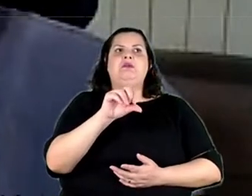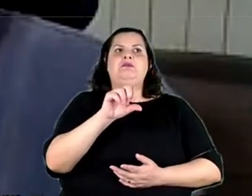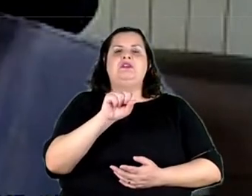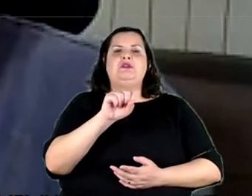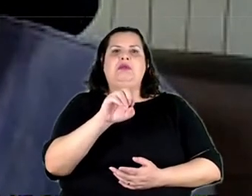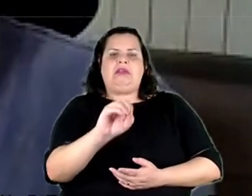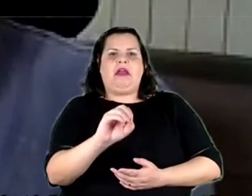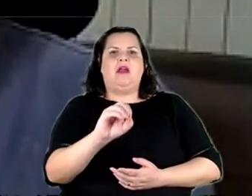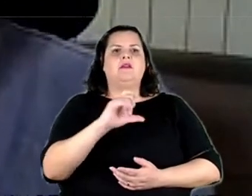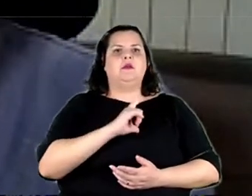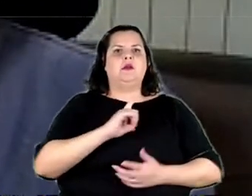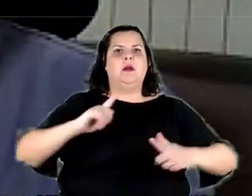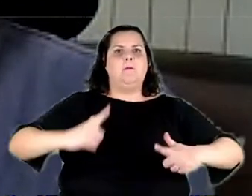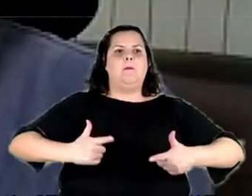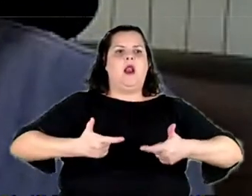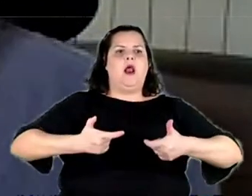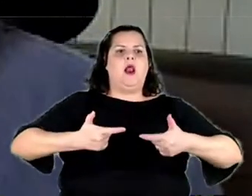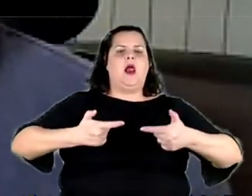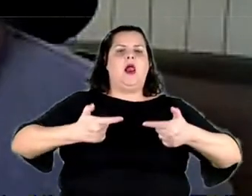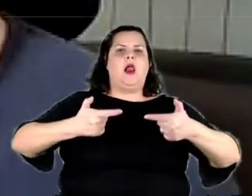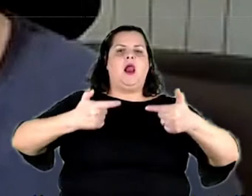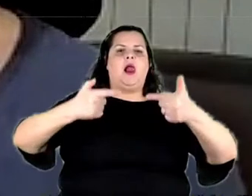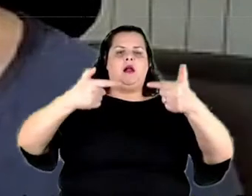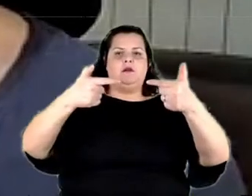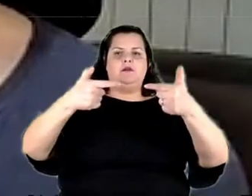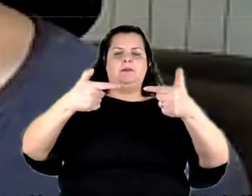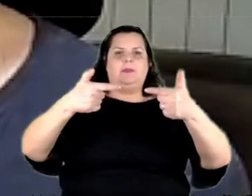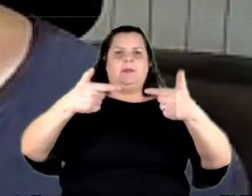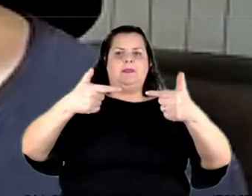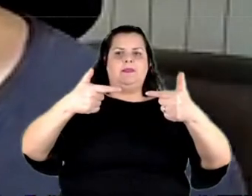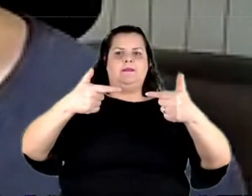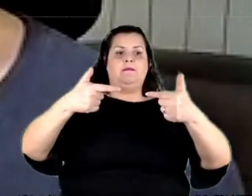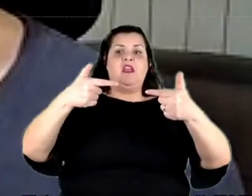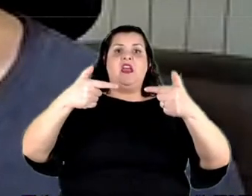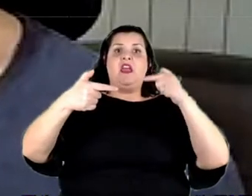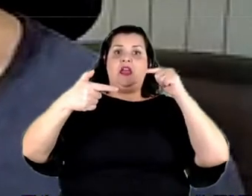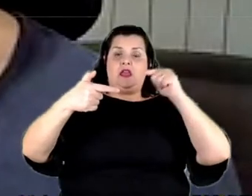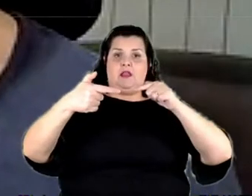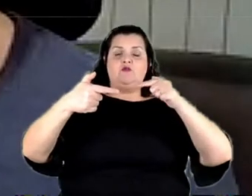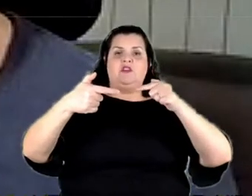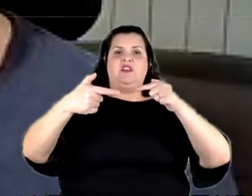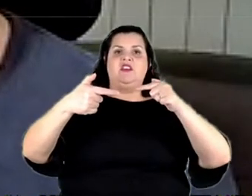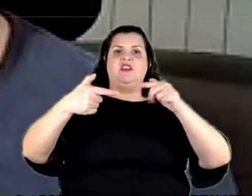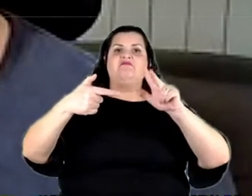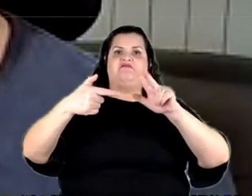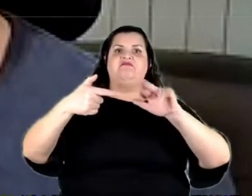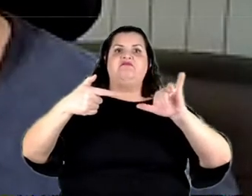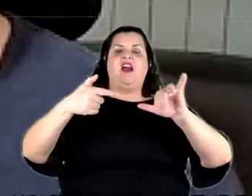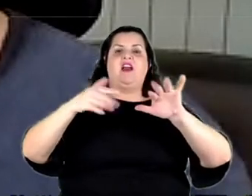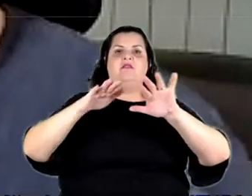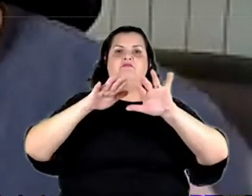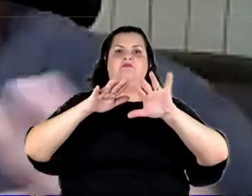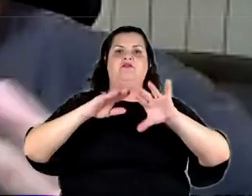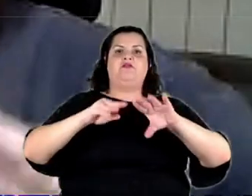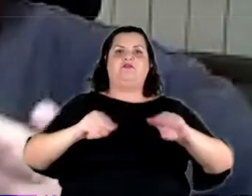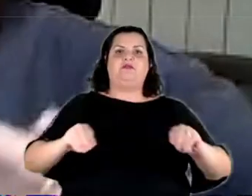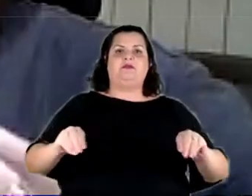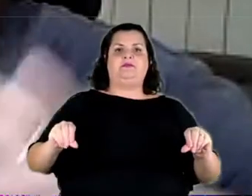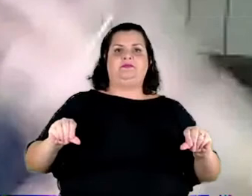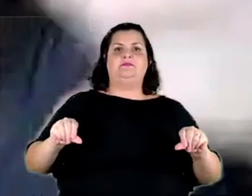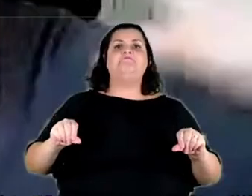days as we're speaking. And so we need to really begin to